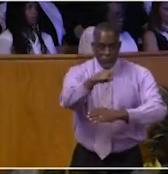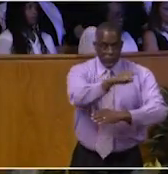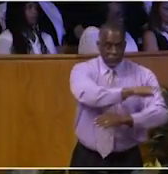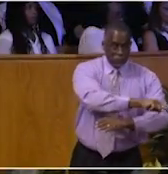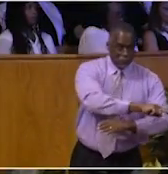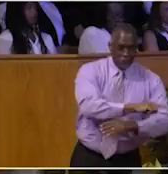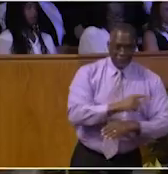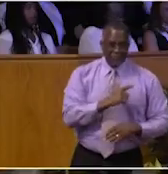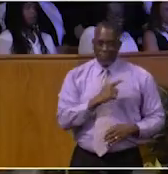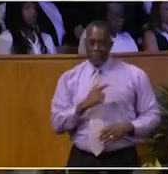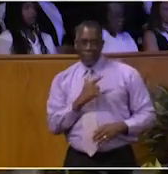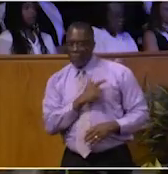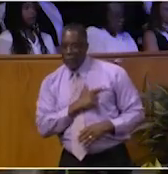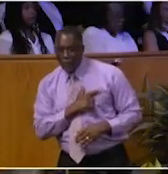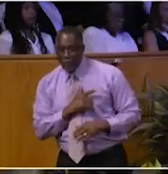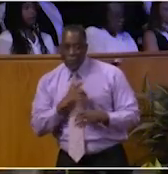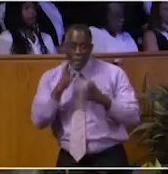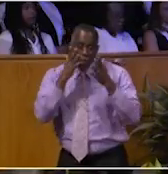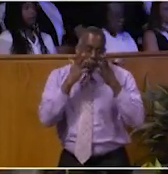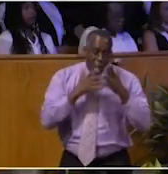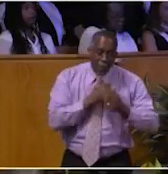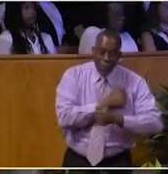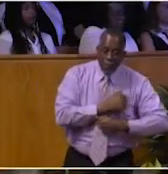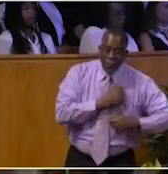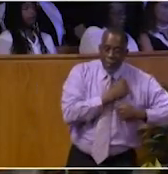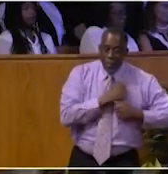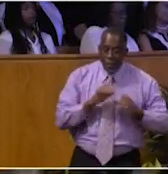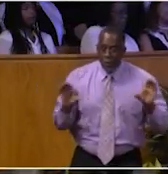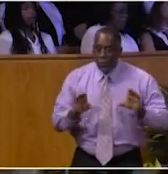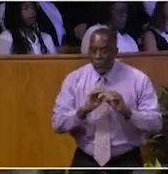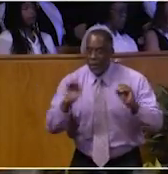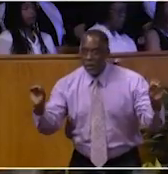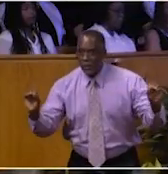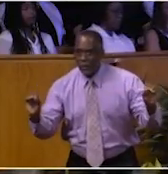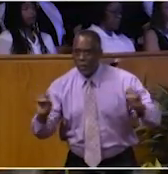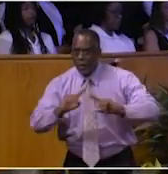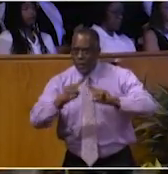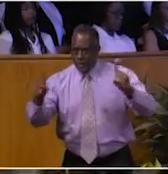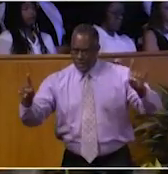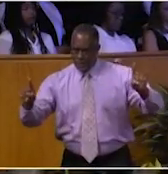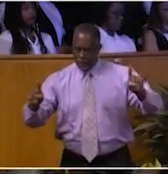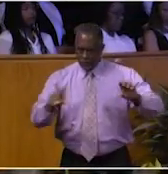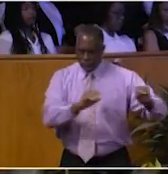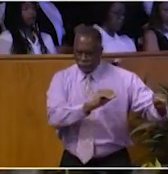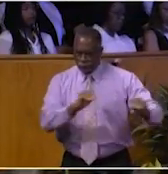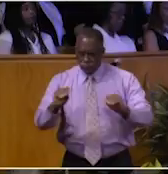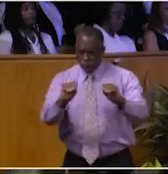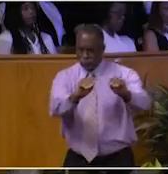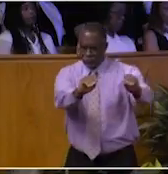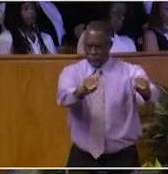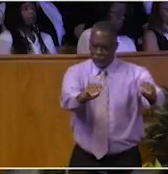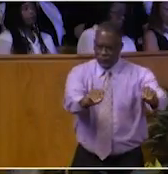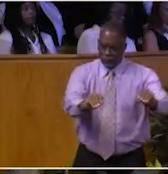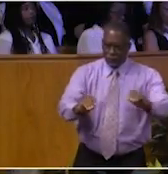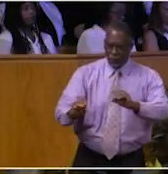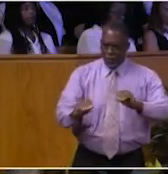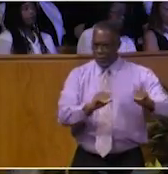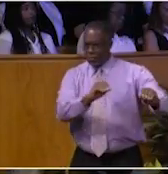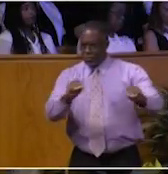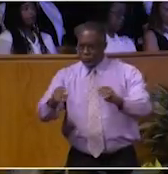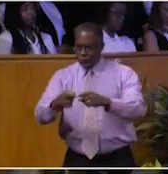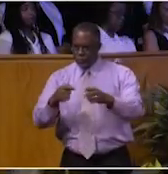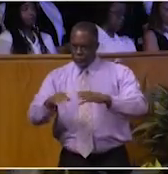your bed of sorrow and apathy. Step out of your glass-stained cathedral houses of